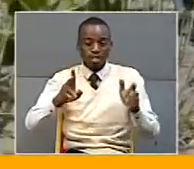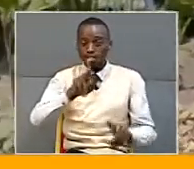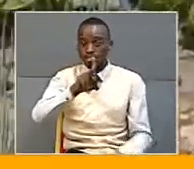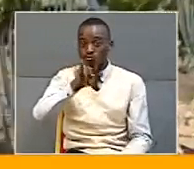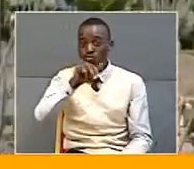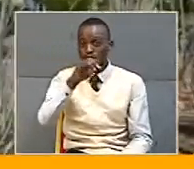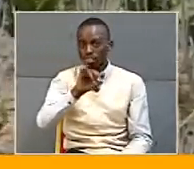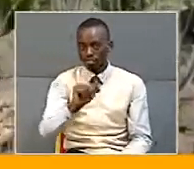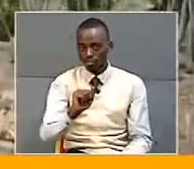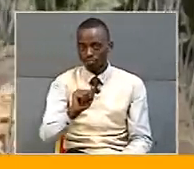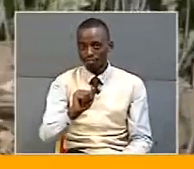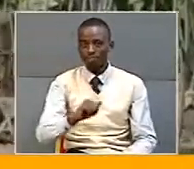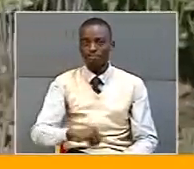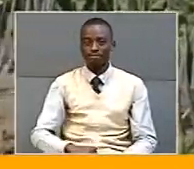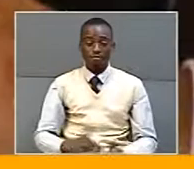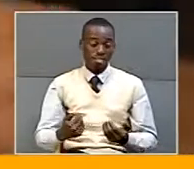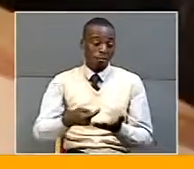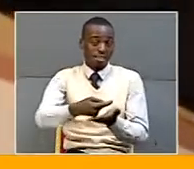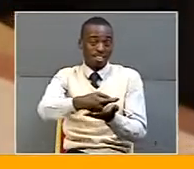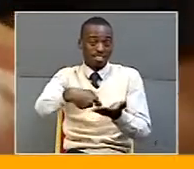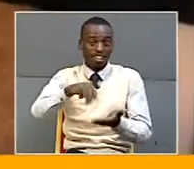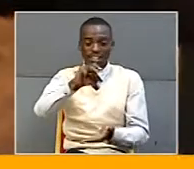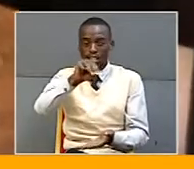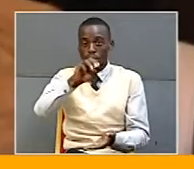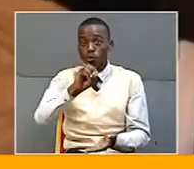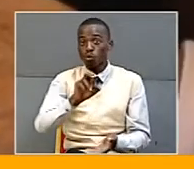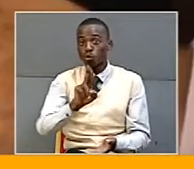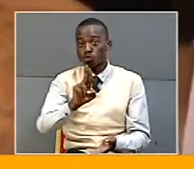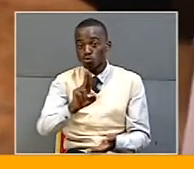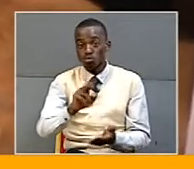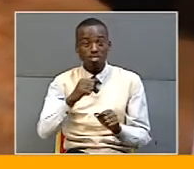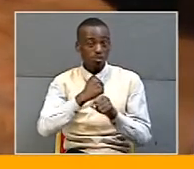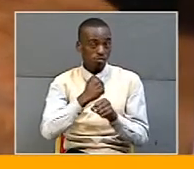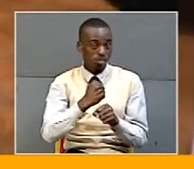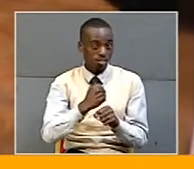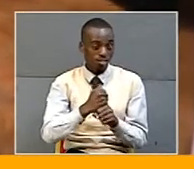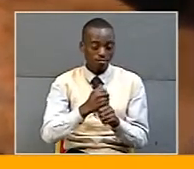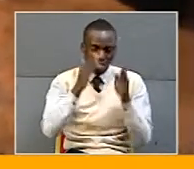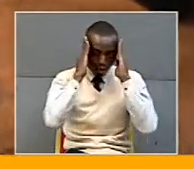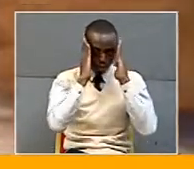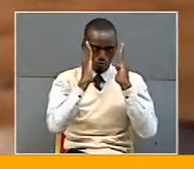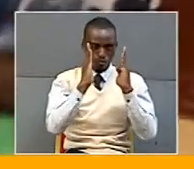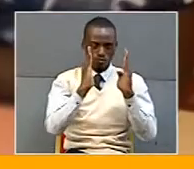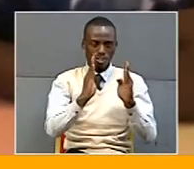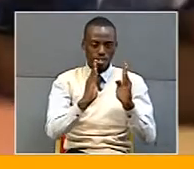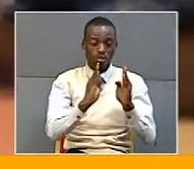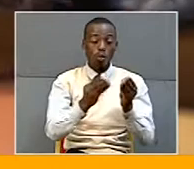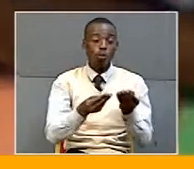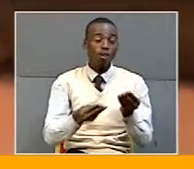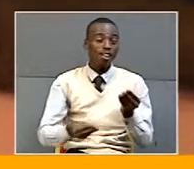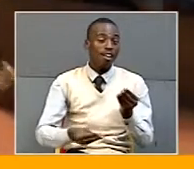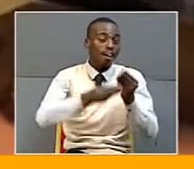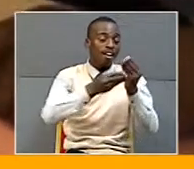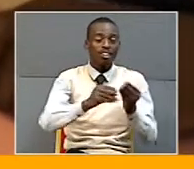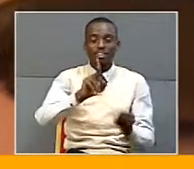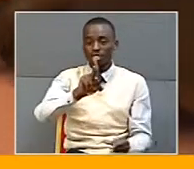Agricultural Center. While signing a memorandum of understanding to this effect, Emphasis has been put on adding chanja to the